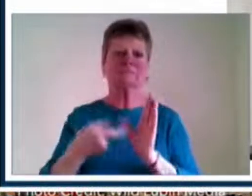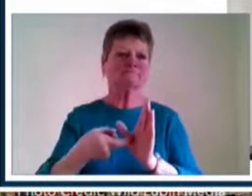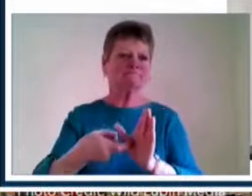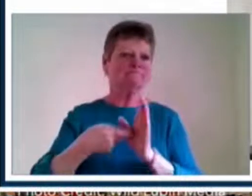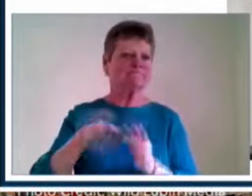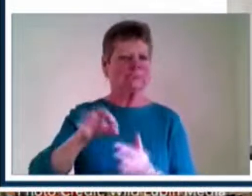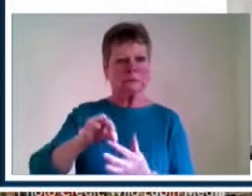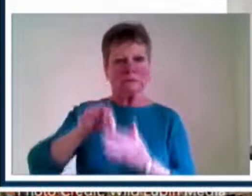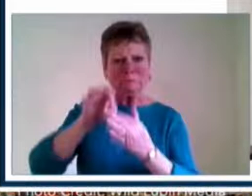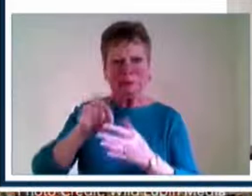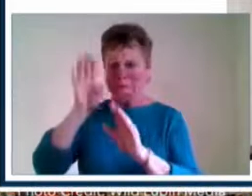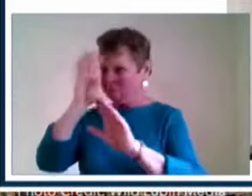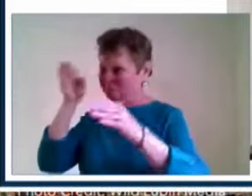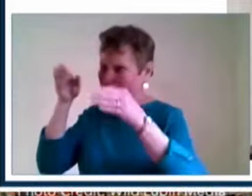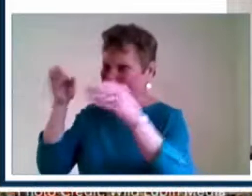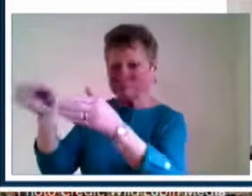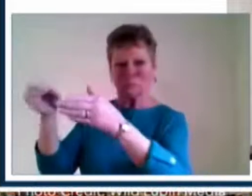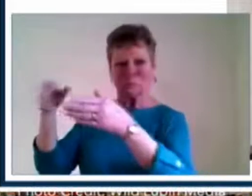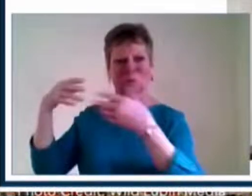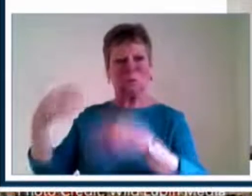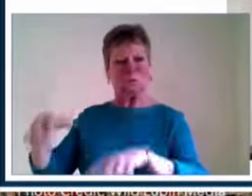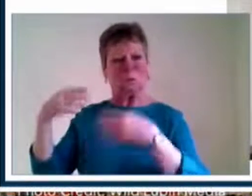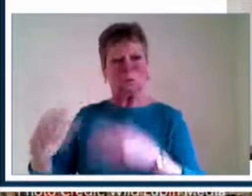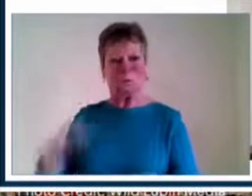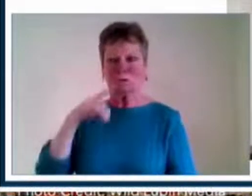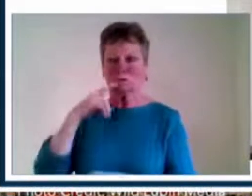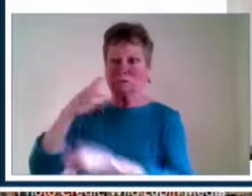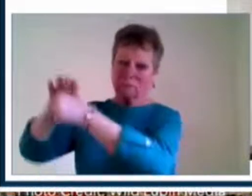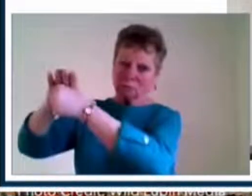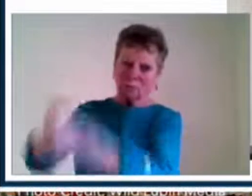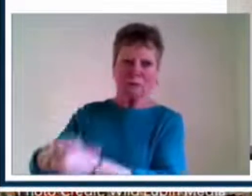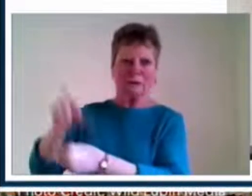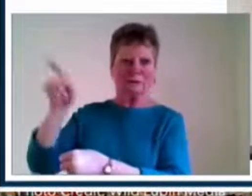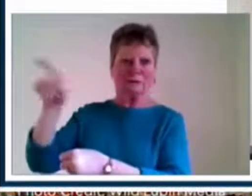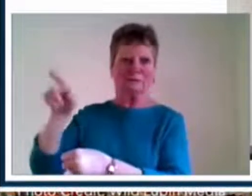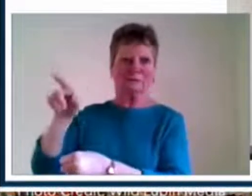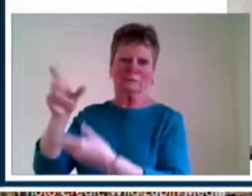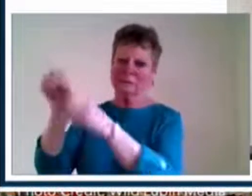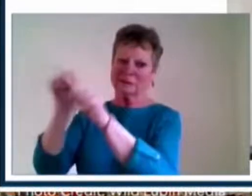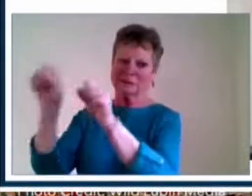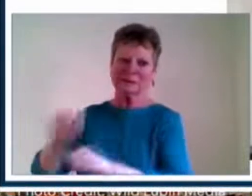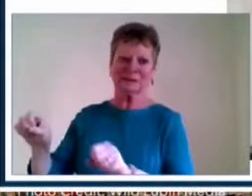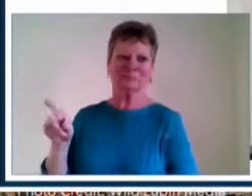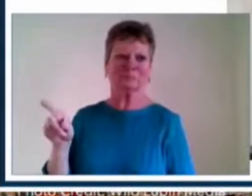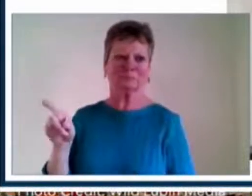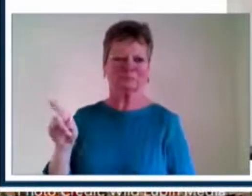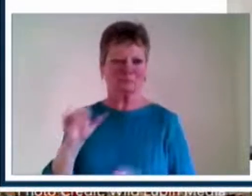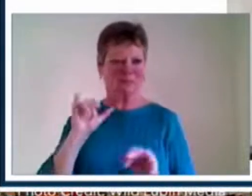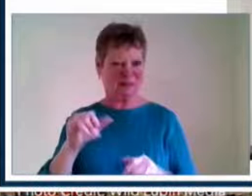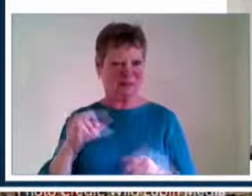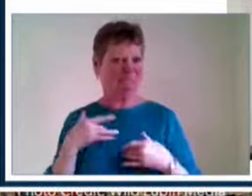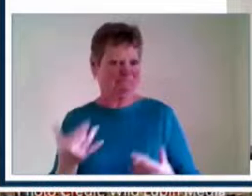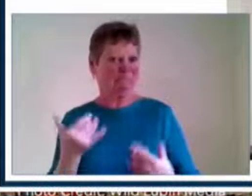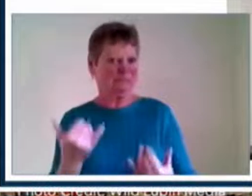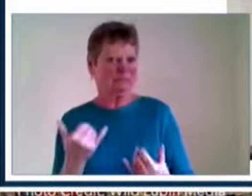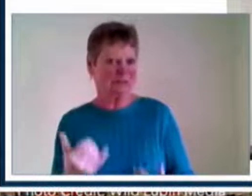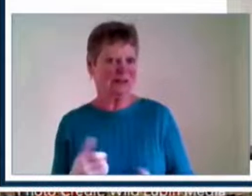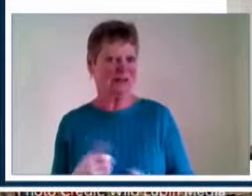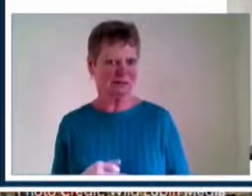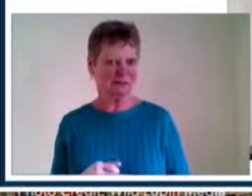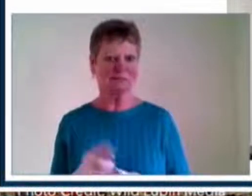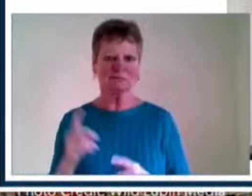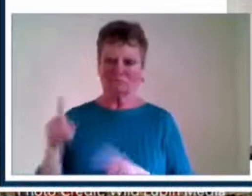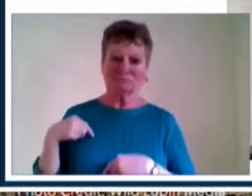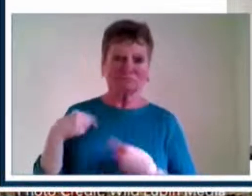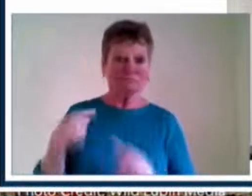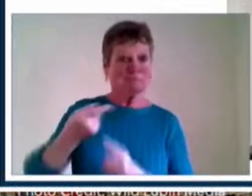So we know it's a big stress on the system. So that's kind of a summary of the current situation. We've had a lot of cases over the past month